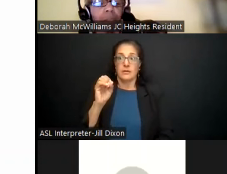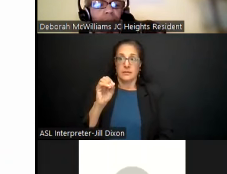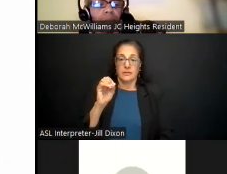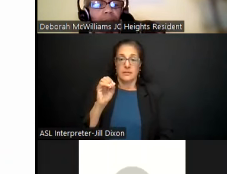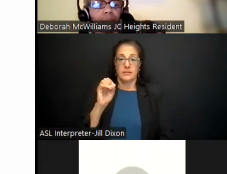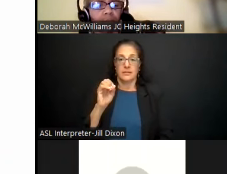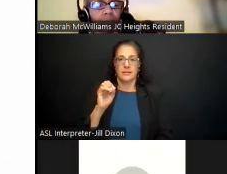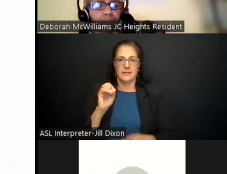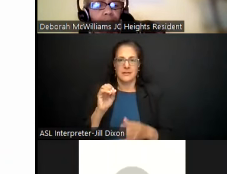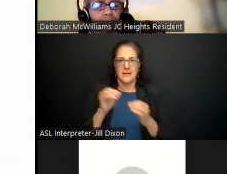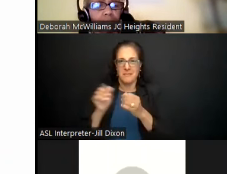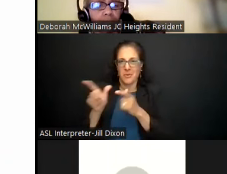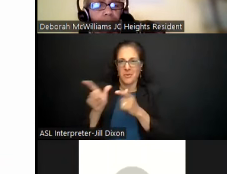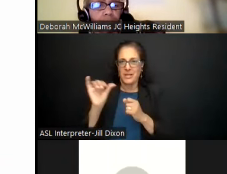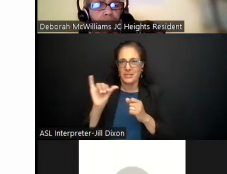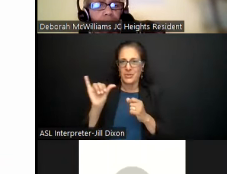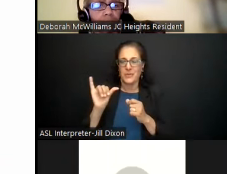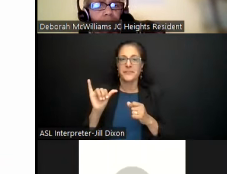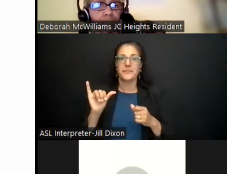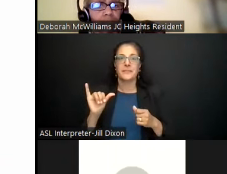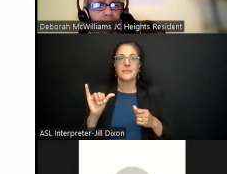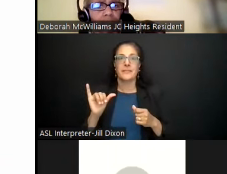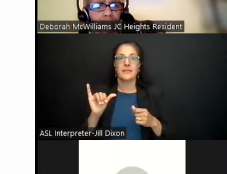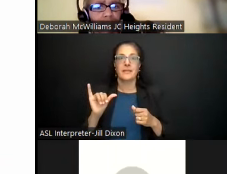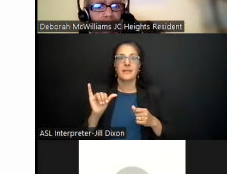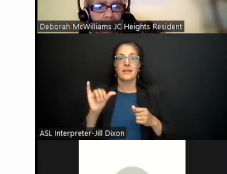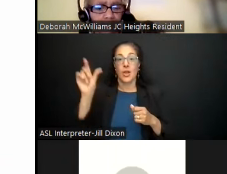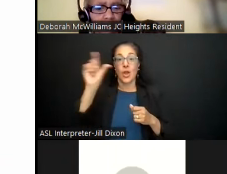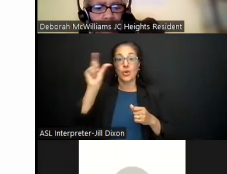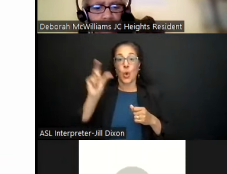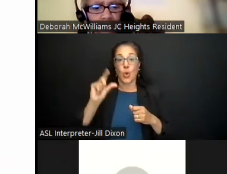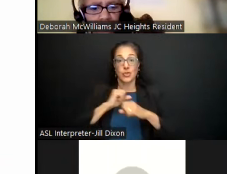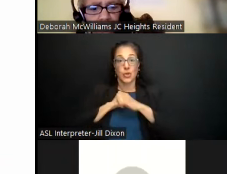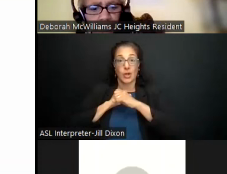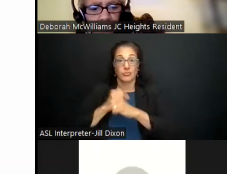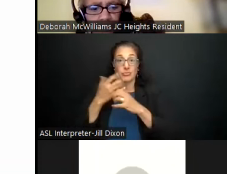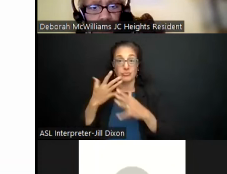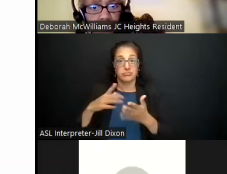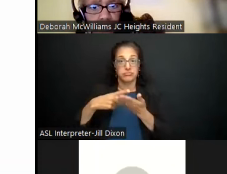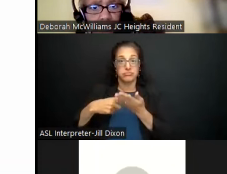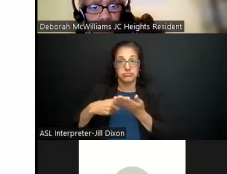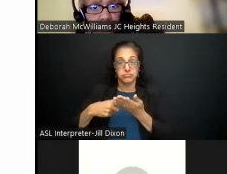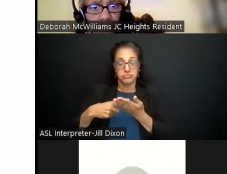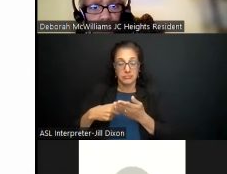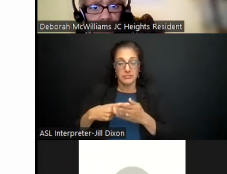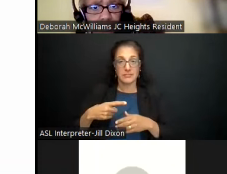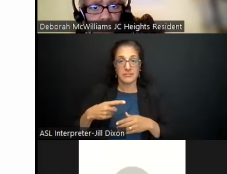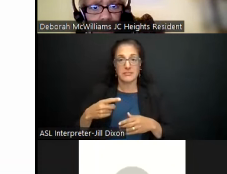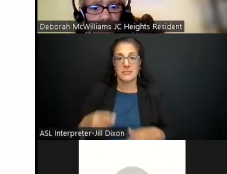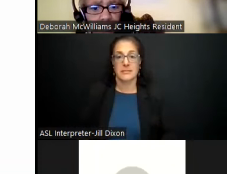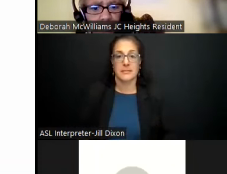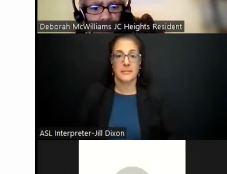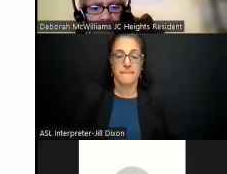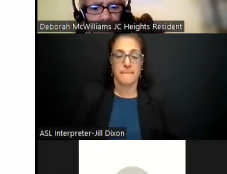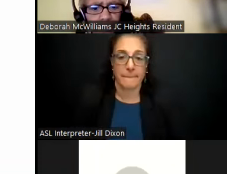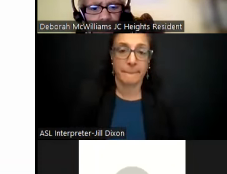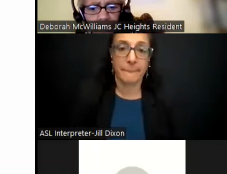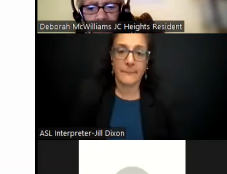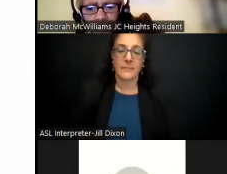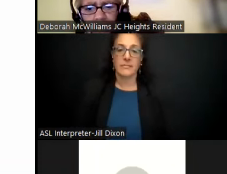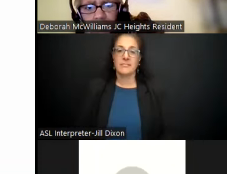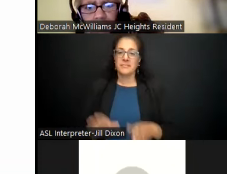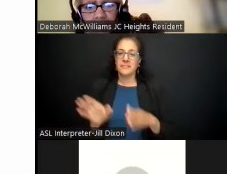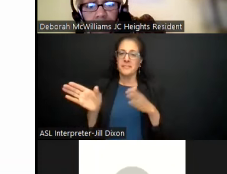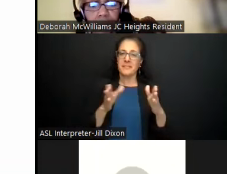quicker too. The coastal protections that we just talked about shift us a bit more towards the